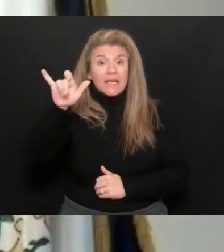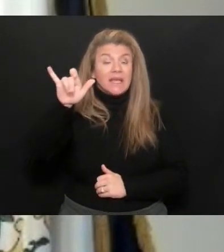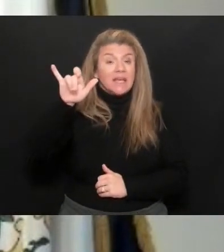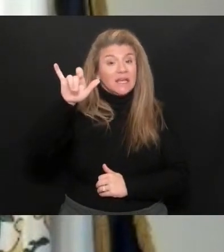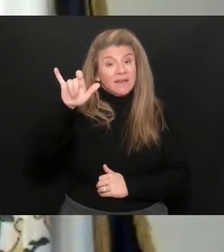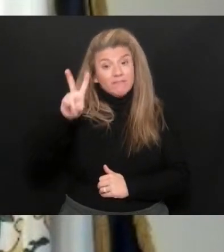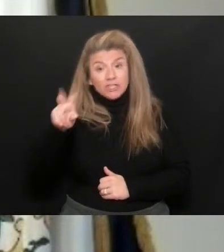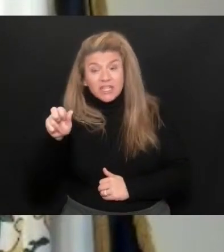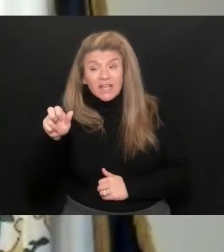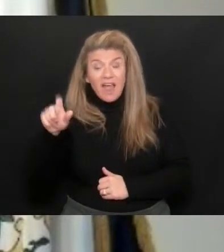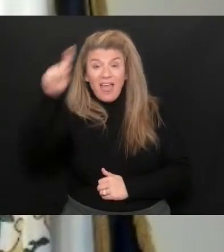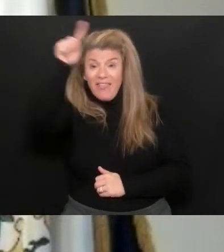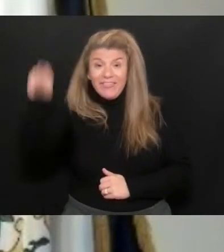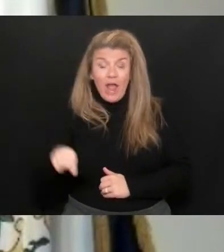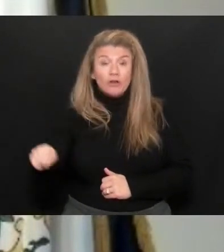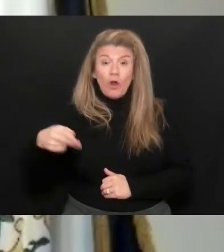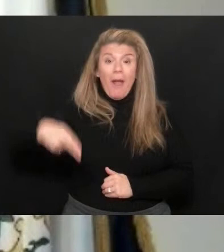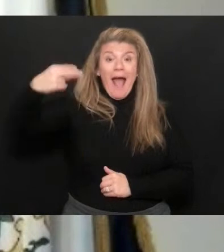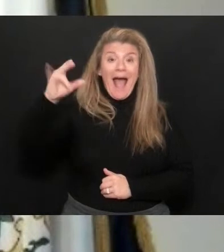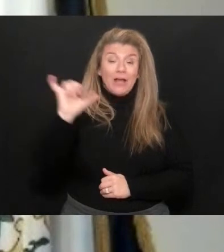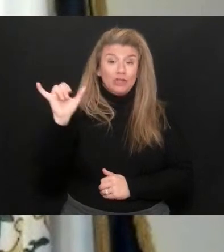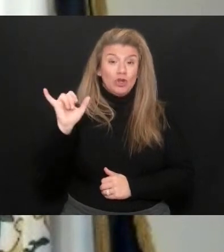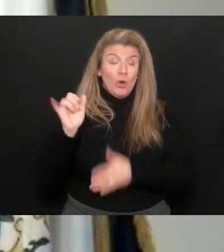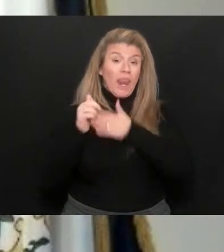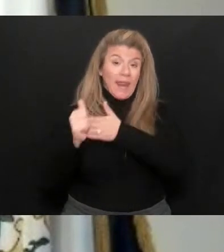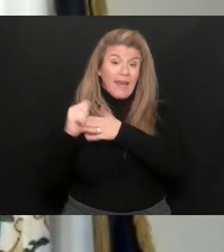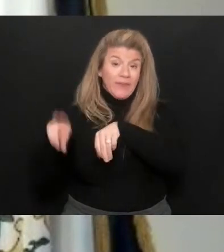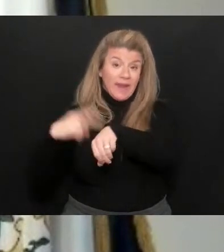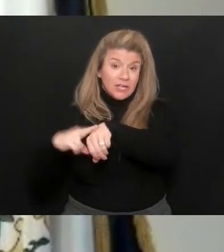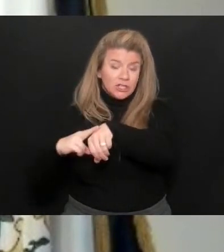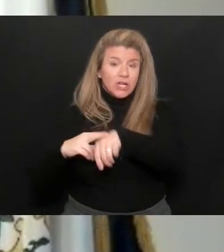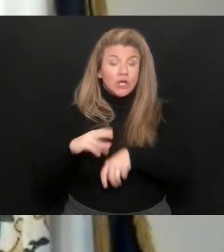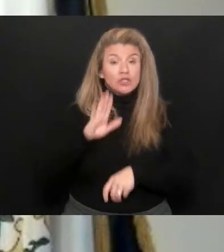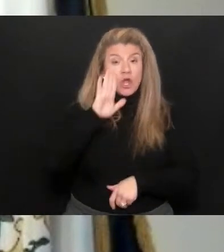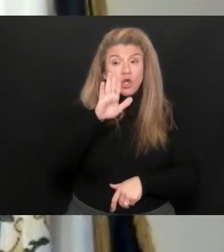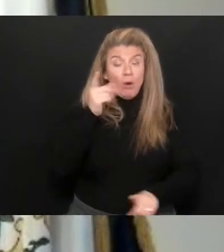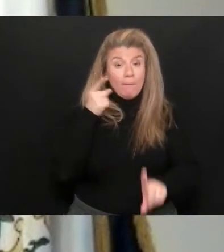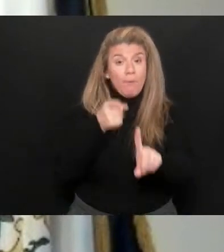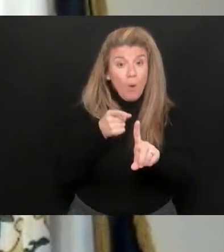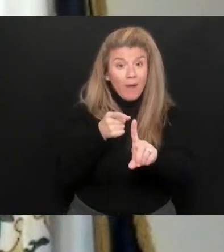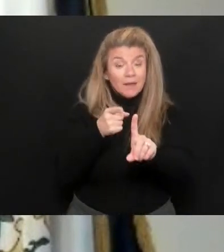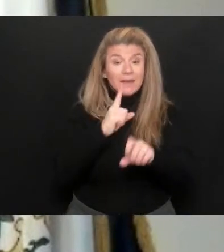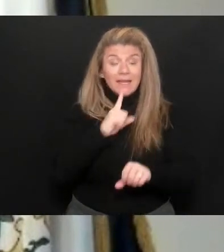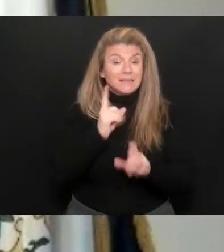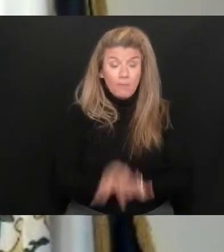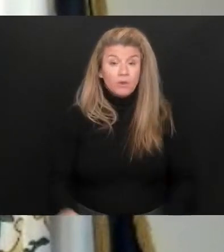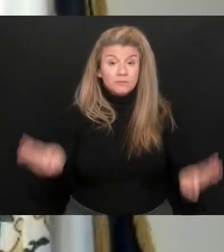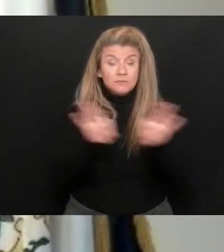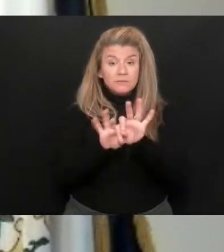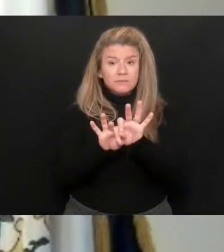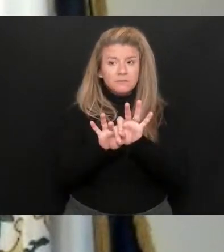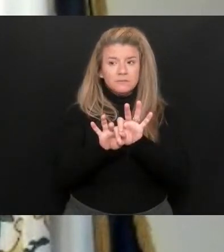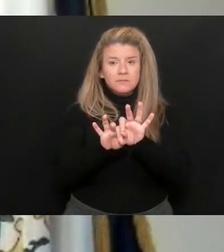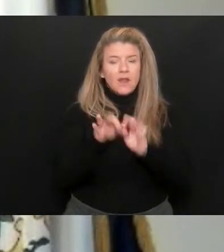are high and leading the nation. So your point is critical.